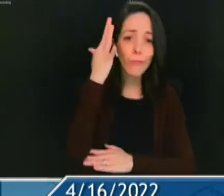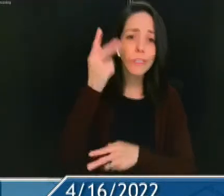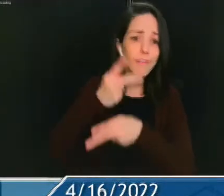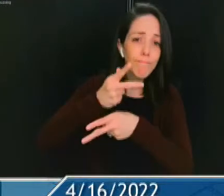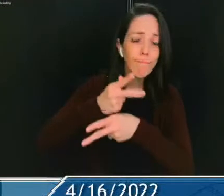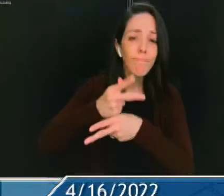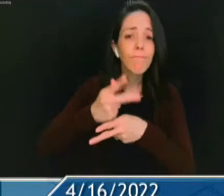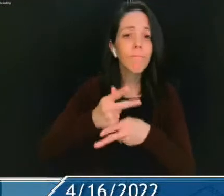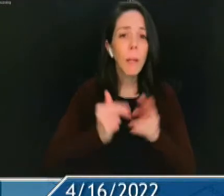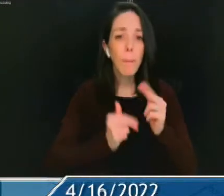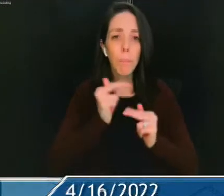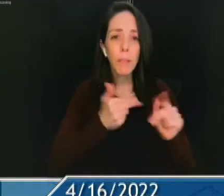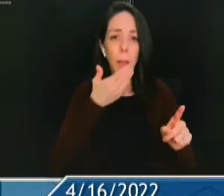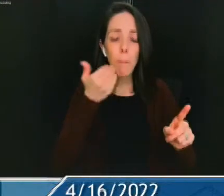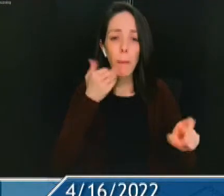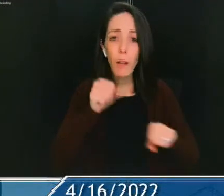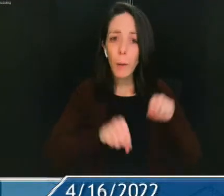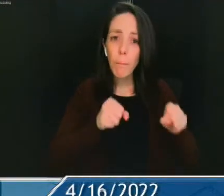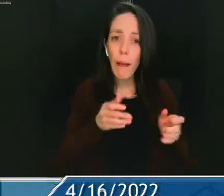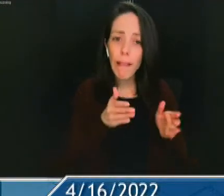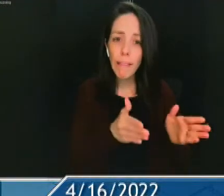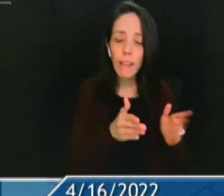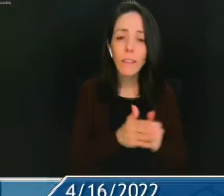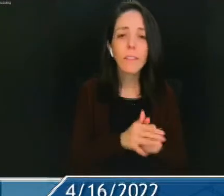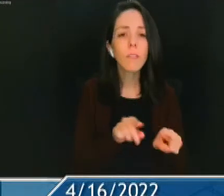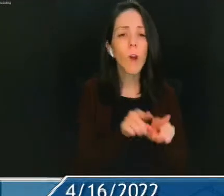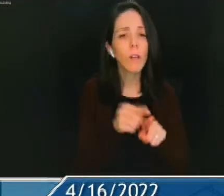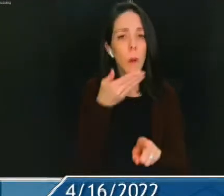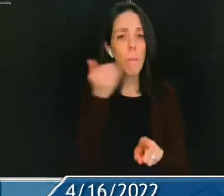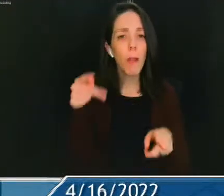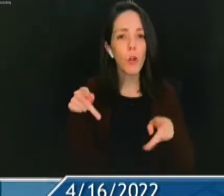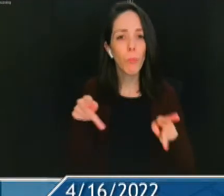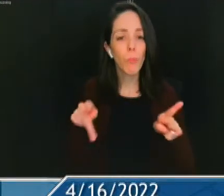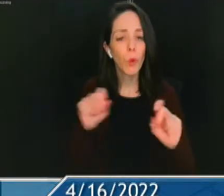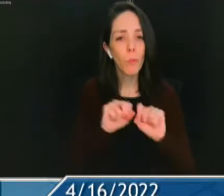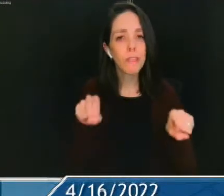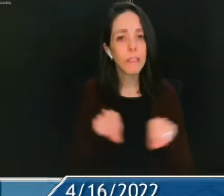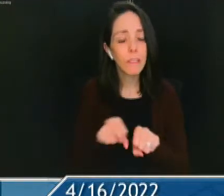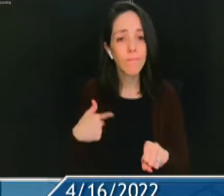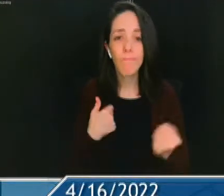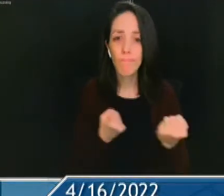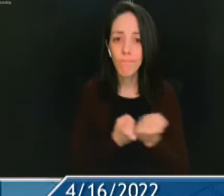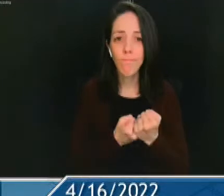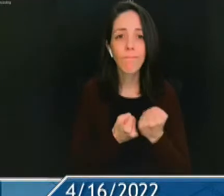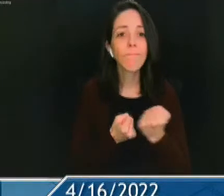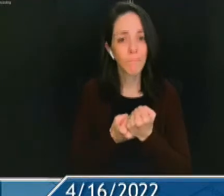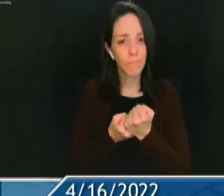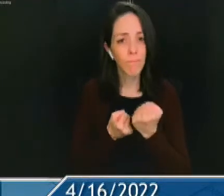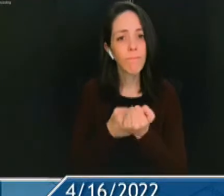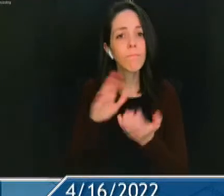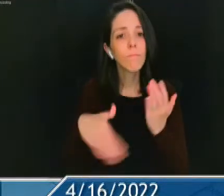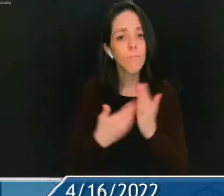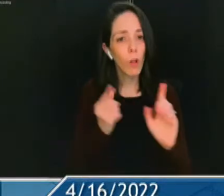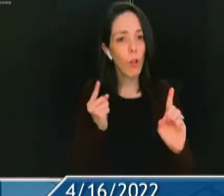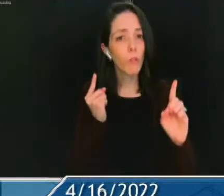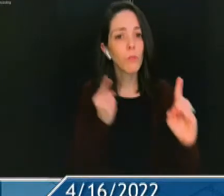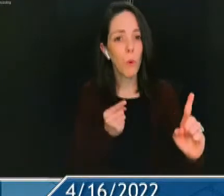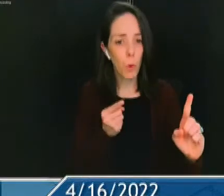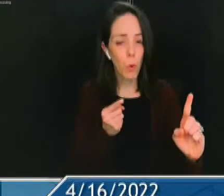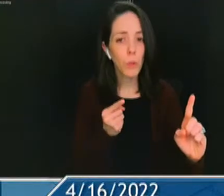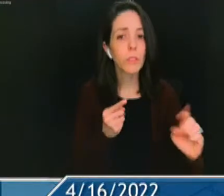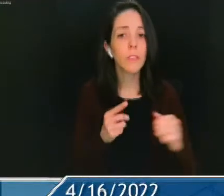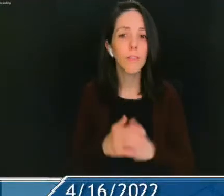bike lanes, and building a better permit system. I support all of those goals. I hope and am